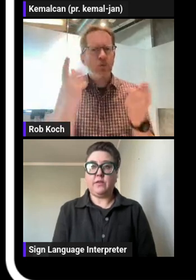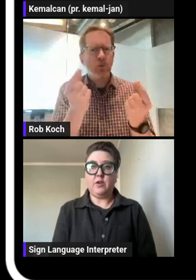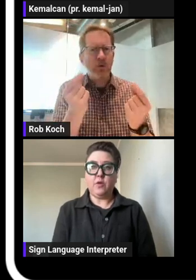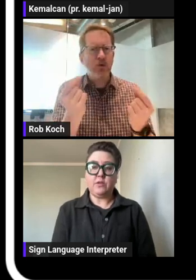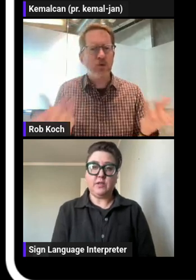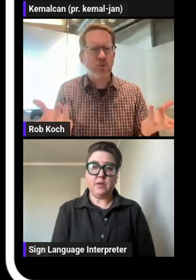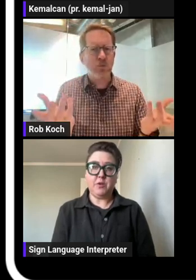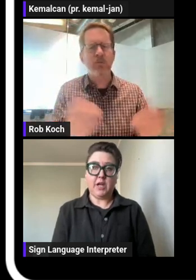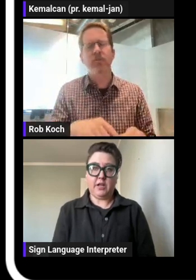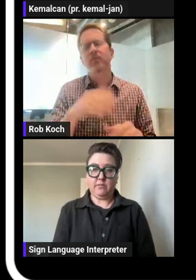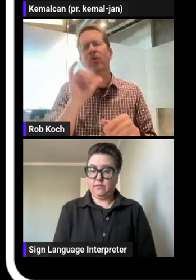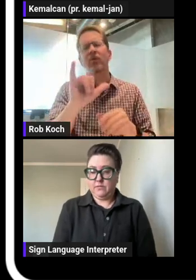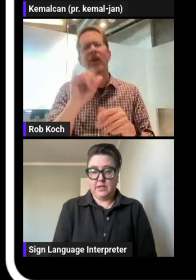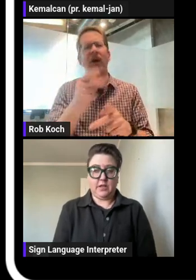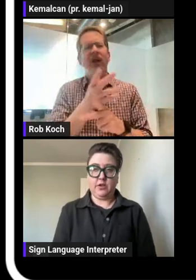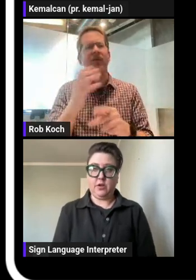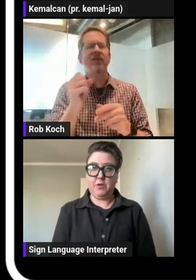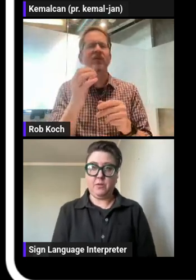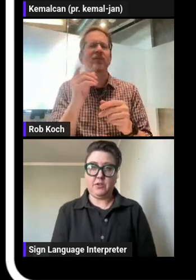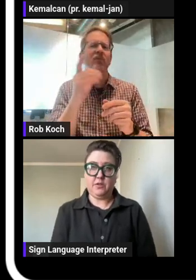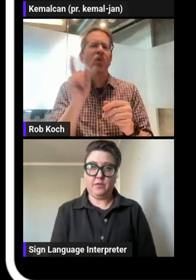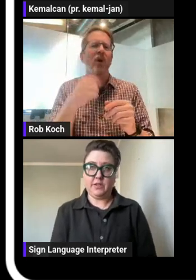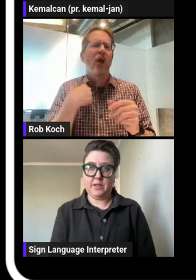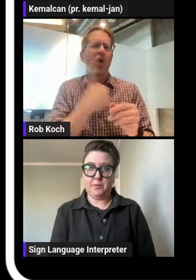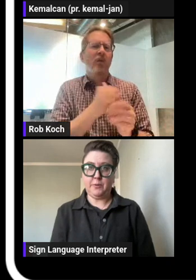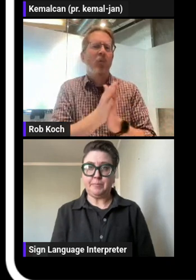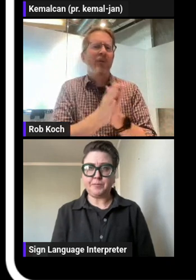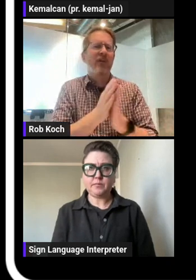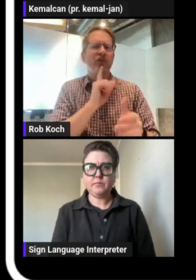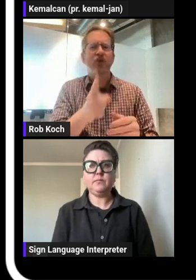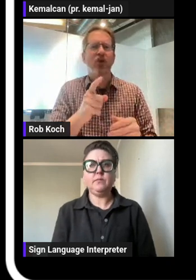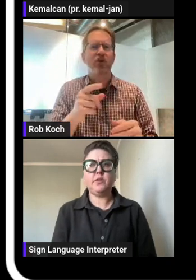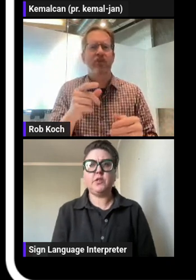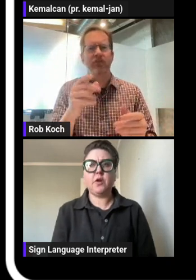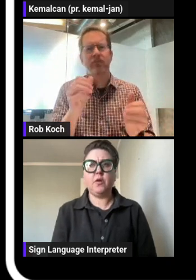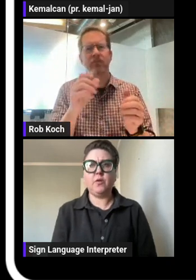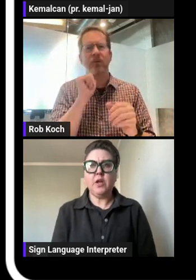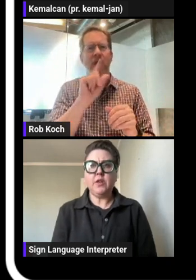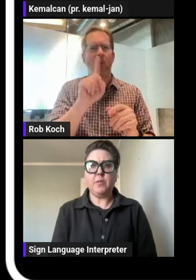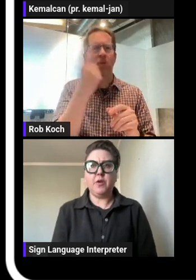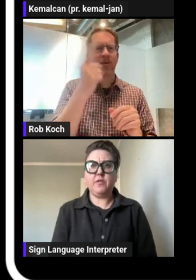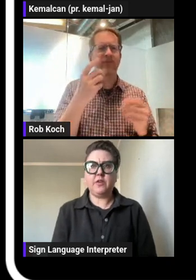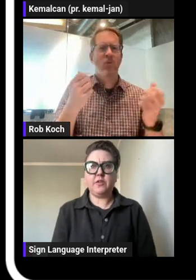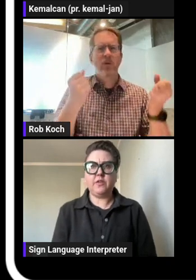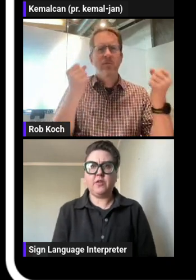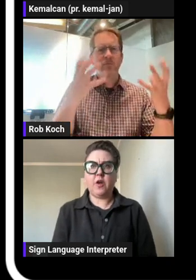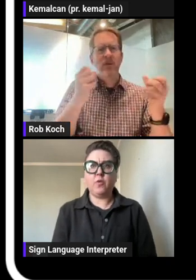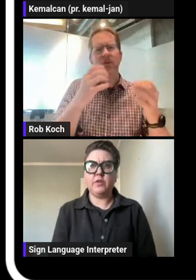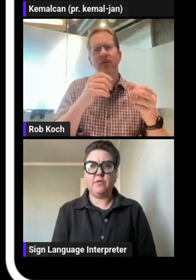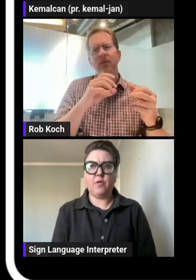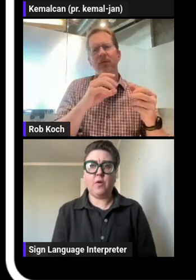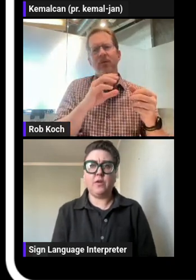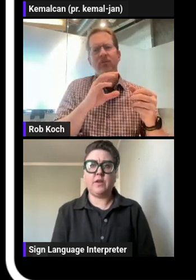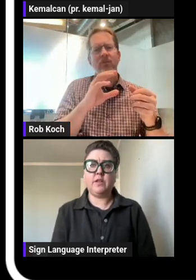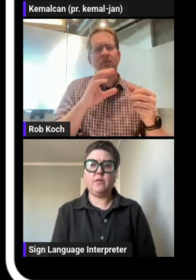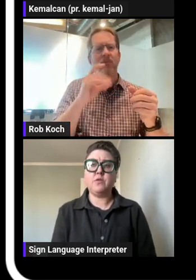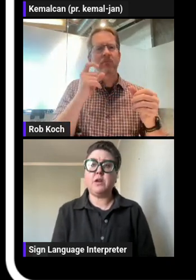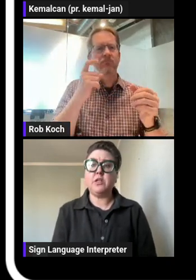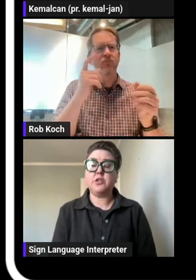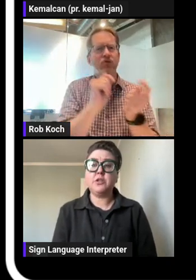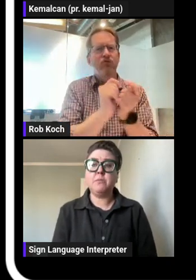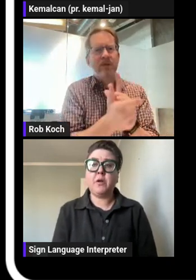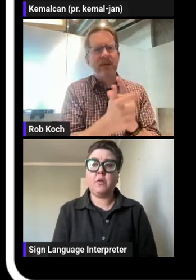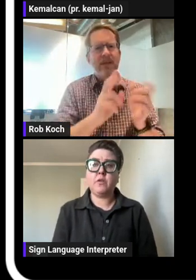as well as, communicating, like telling your computer what to do, for an example. So the motivations are not only for sign